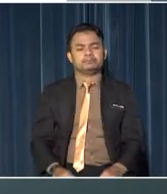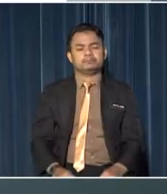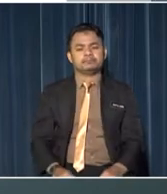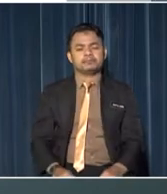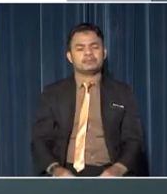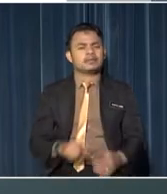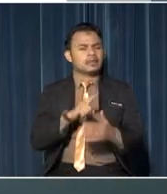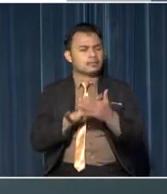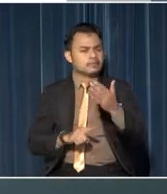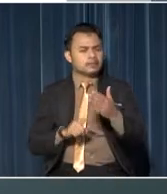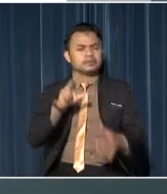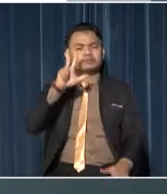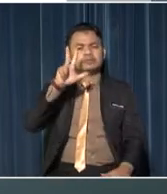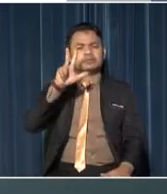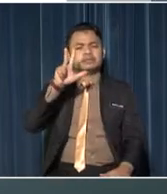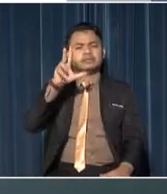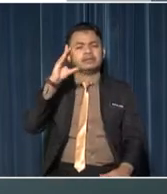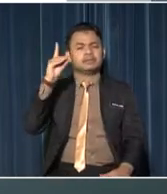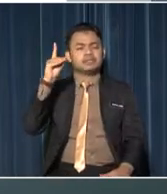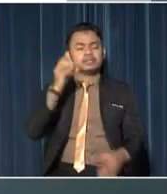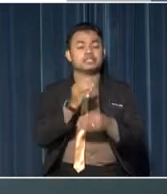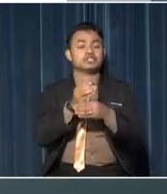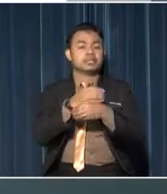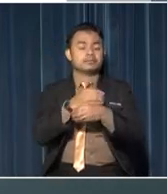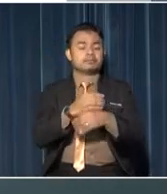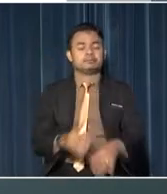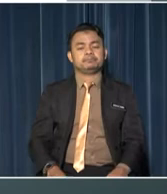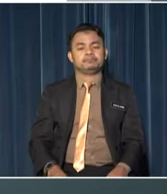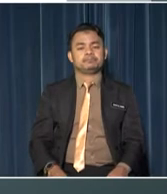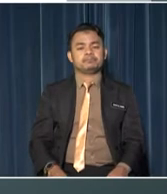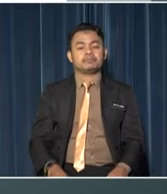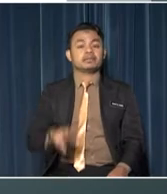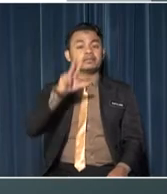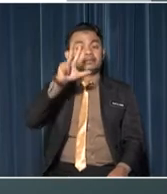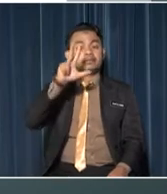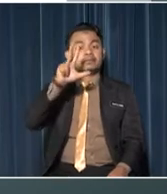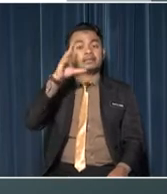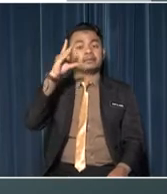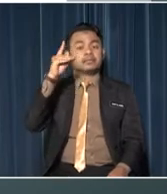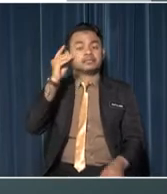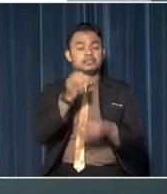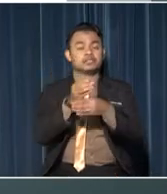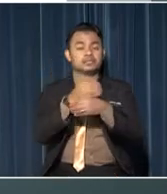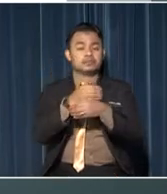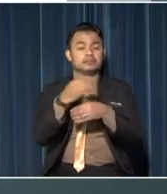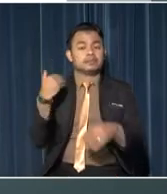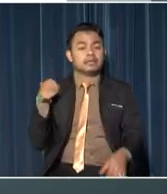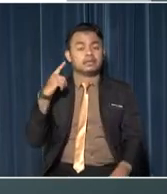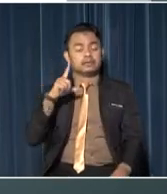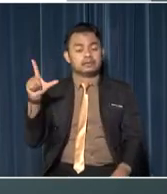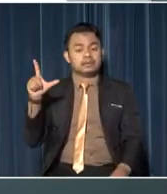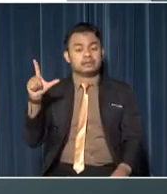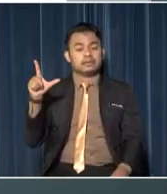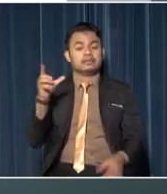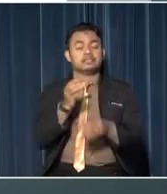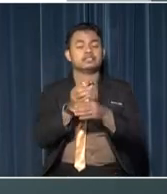a three-dimensional shape? A three-dimensional shape is a shape which